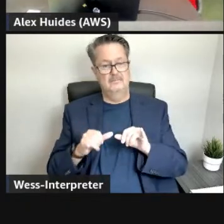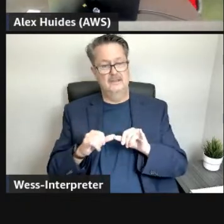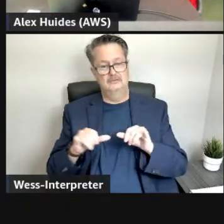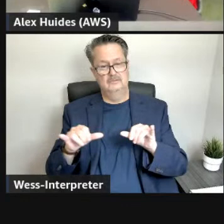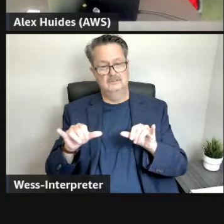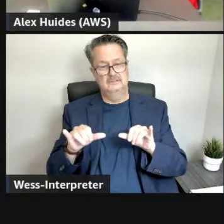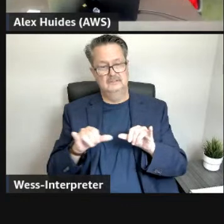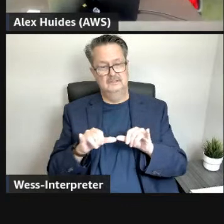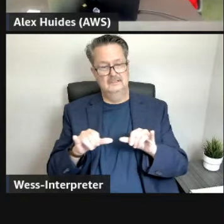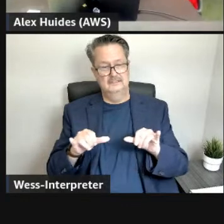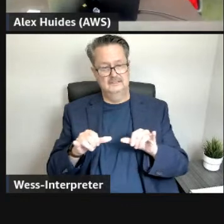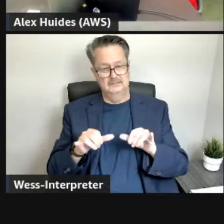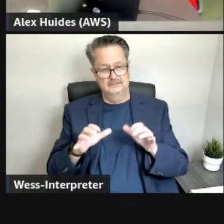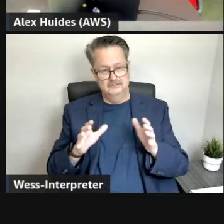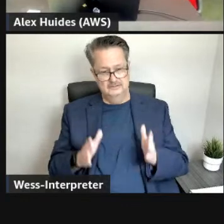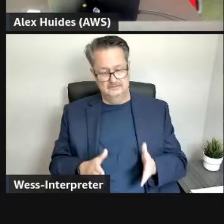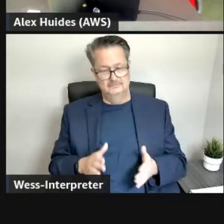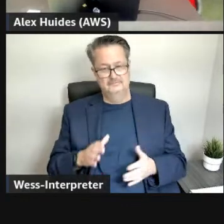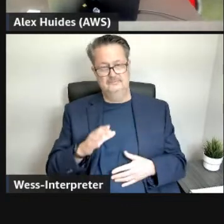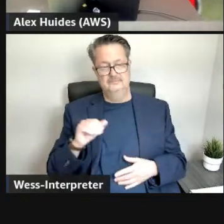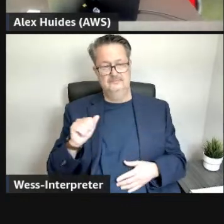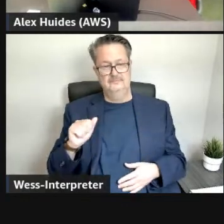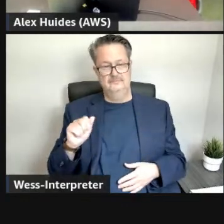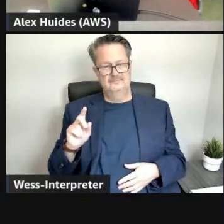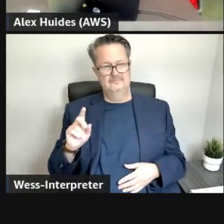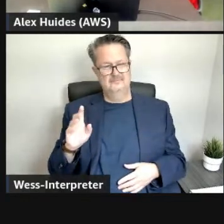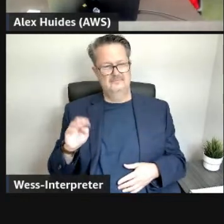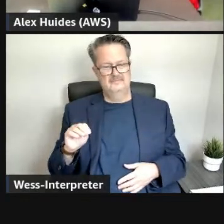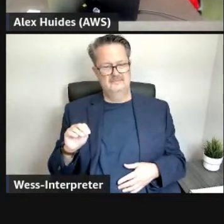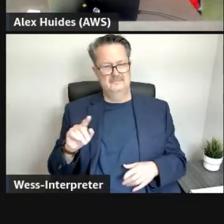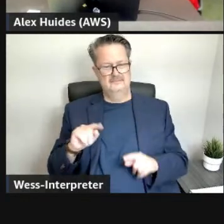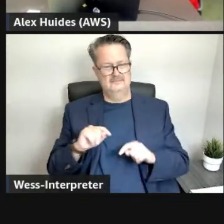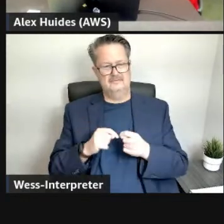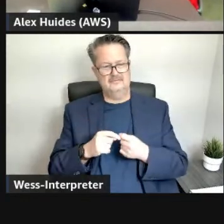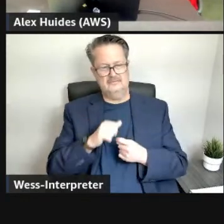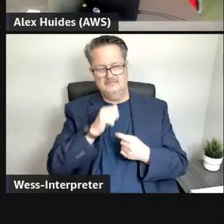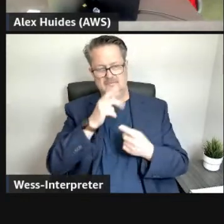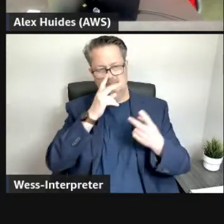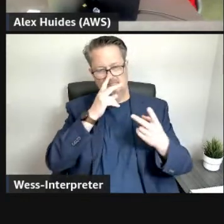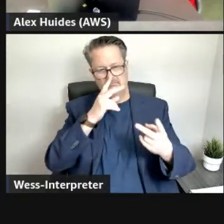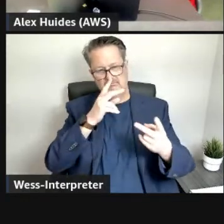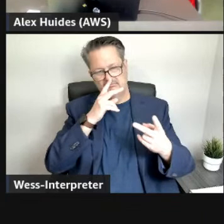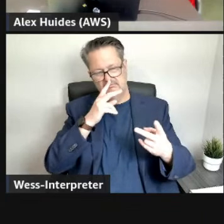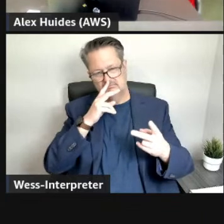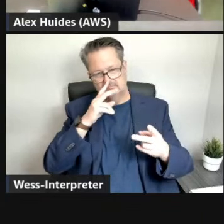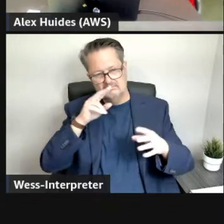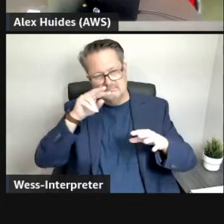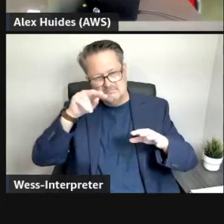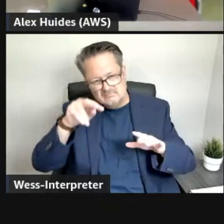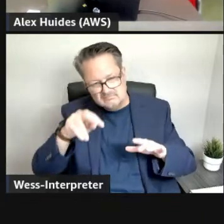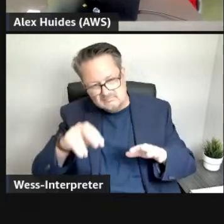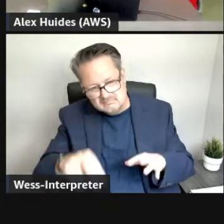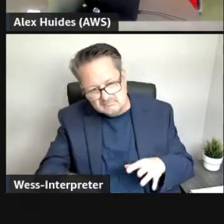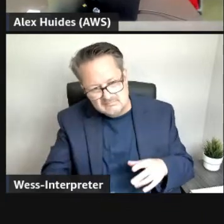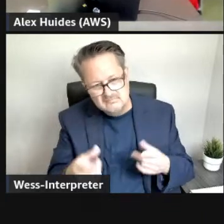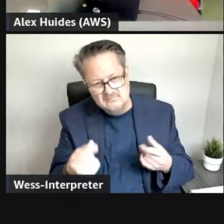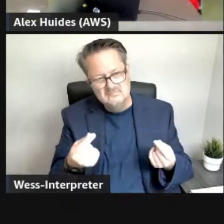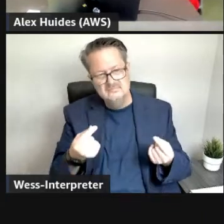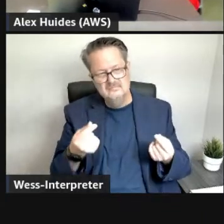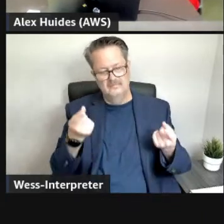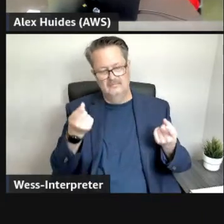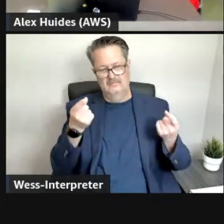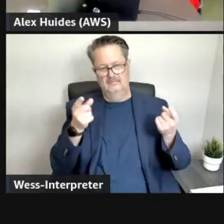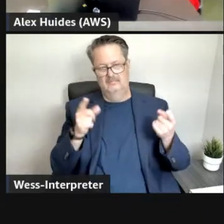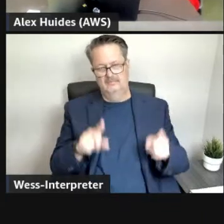right, and admin teams don't really have the visibility into what the actual applications are doing. Don't